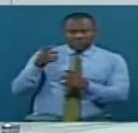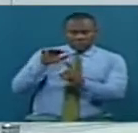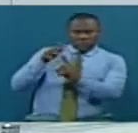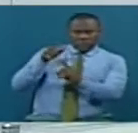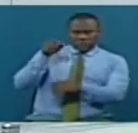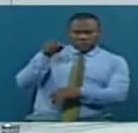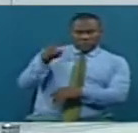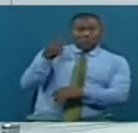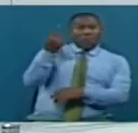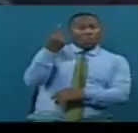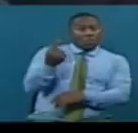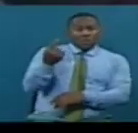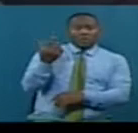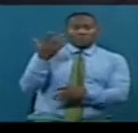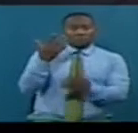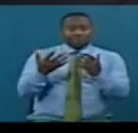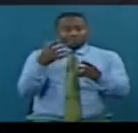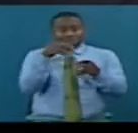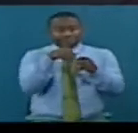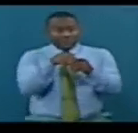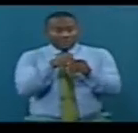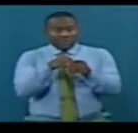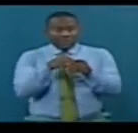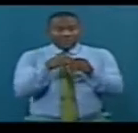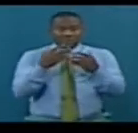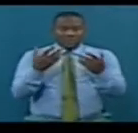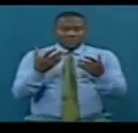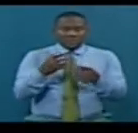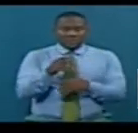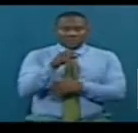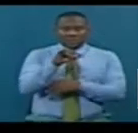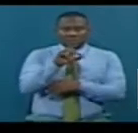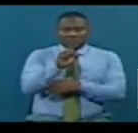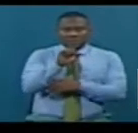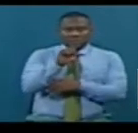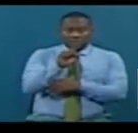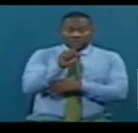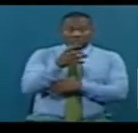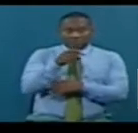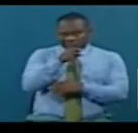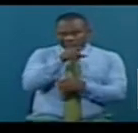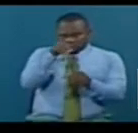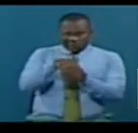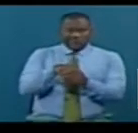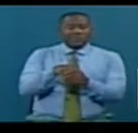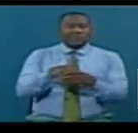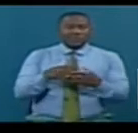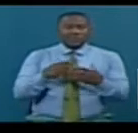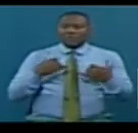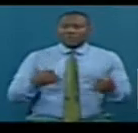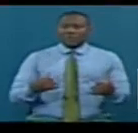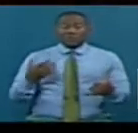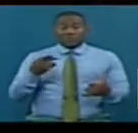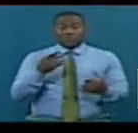is believed to be a member of the dreadful terrorist group ISIS, police sources revealed. They are currently in